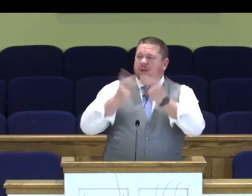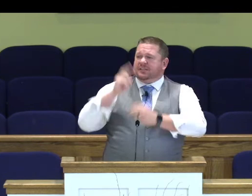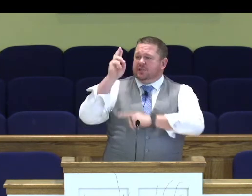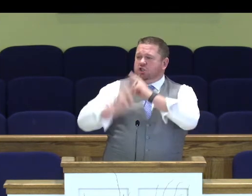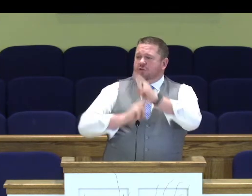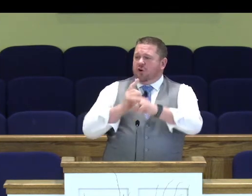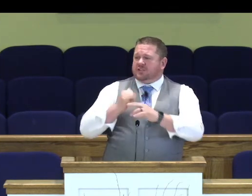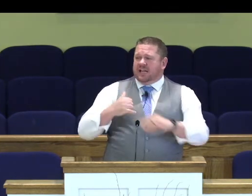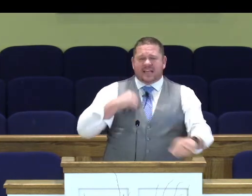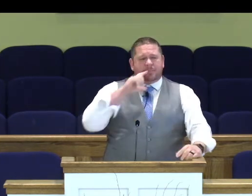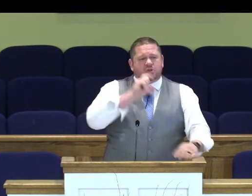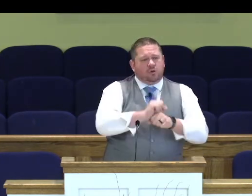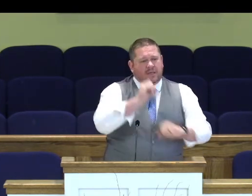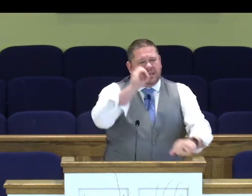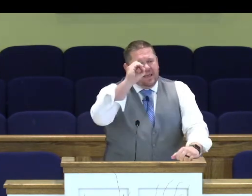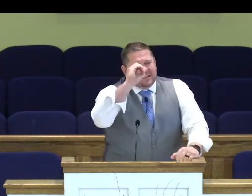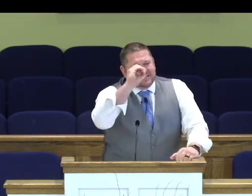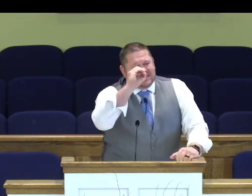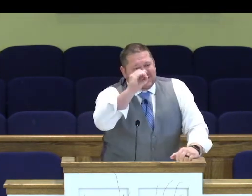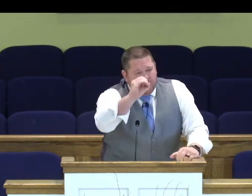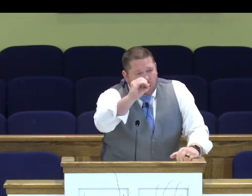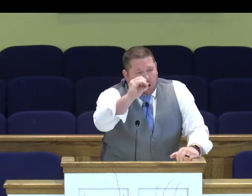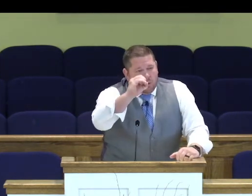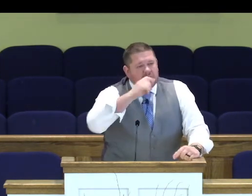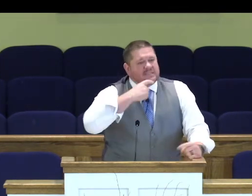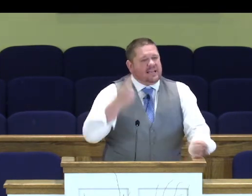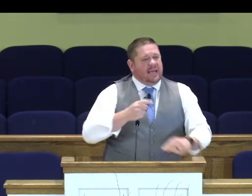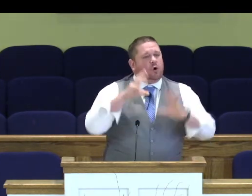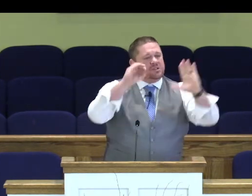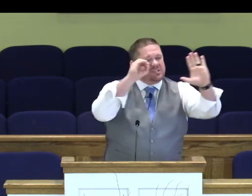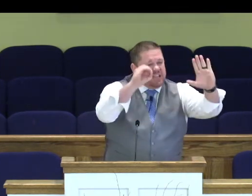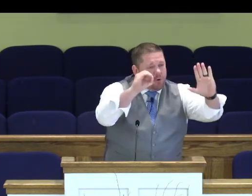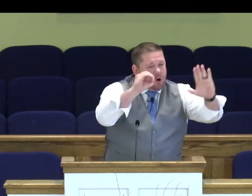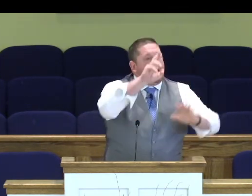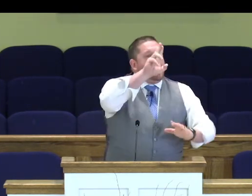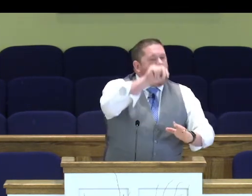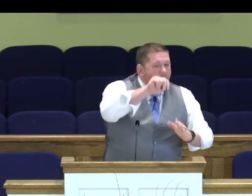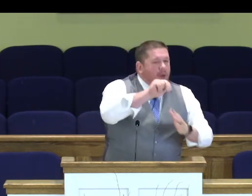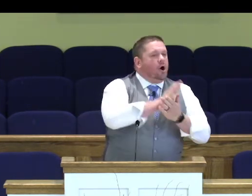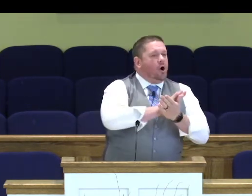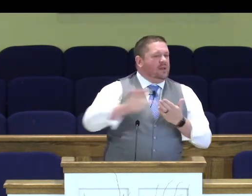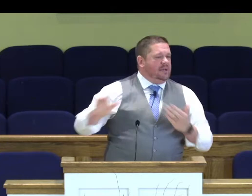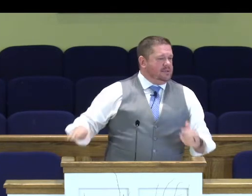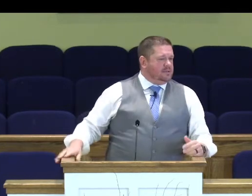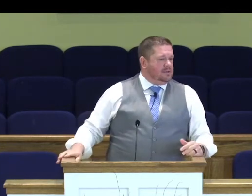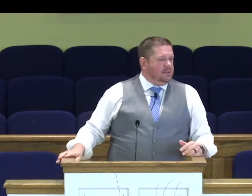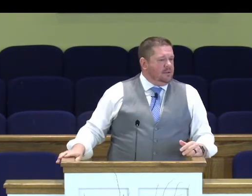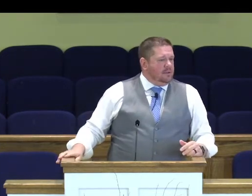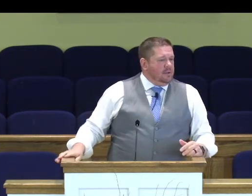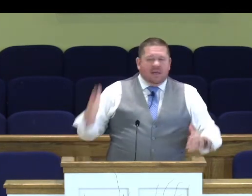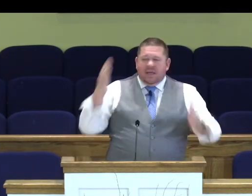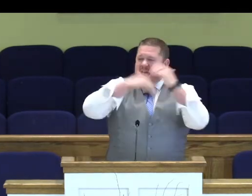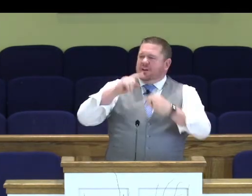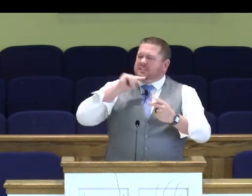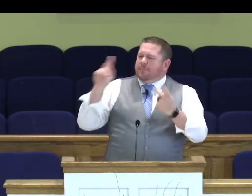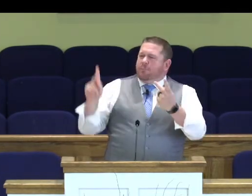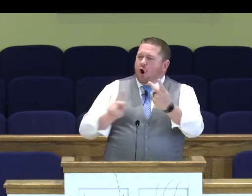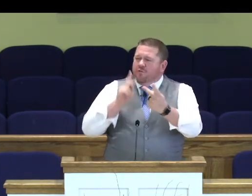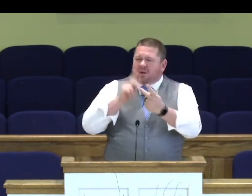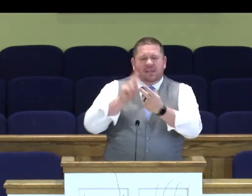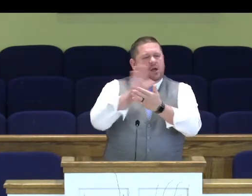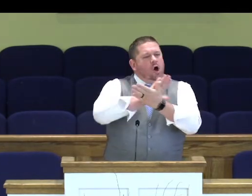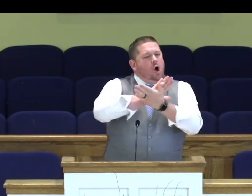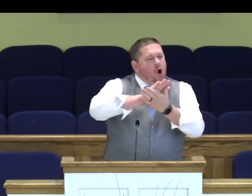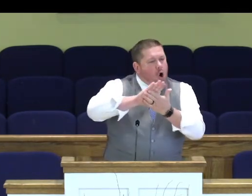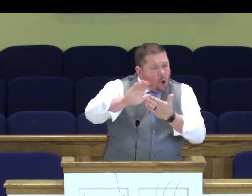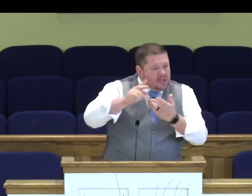only place in this universe that has absolutely zero sin or zero unholiness. Heaven is a